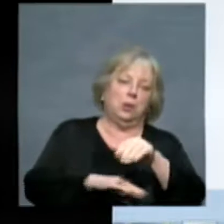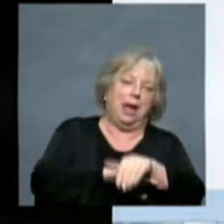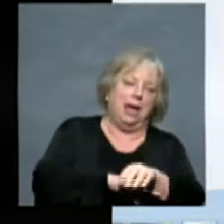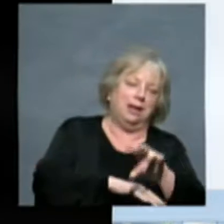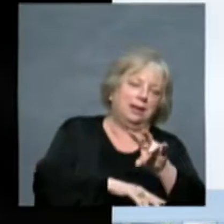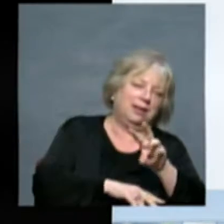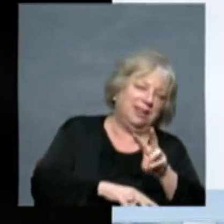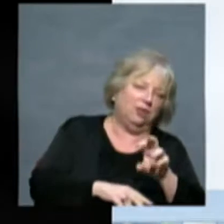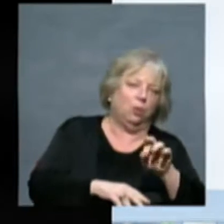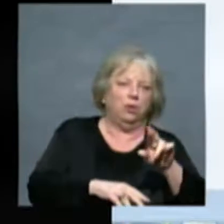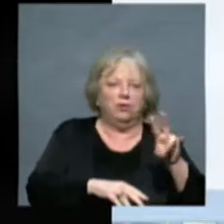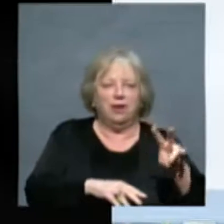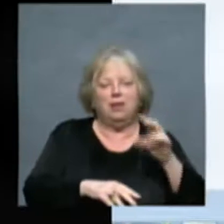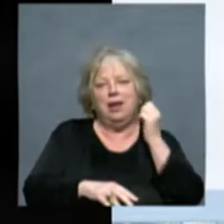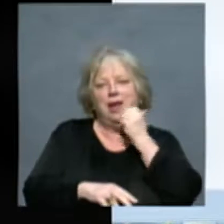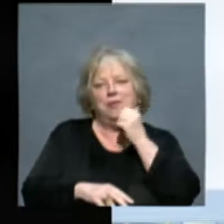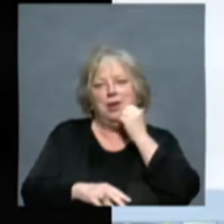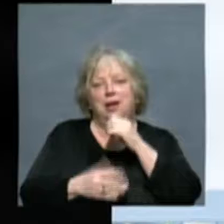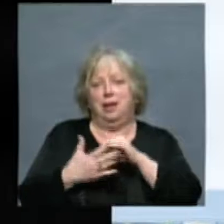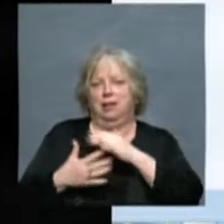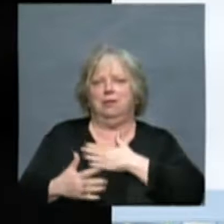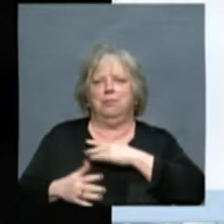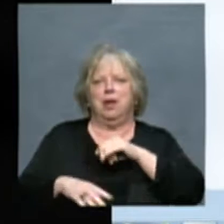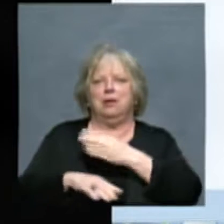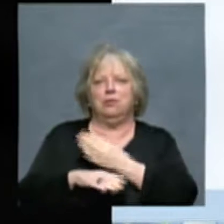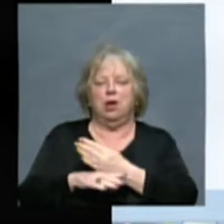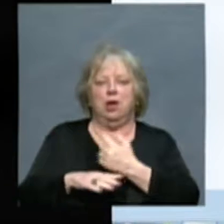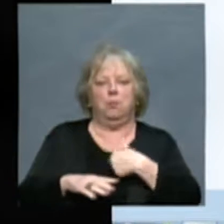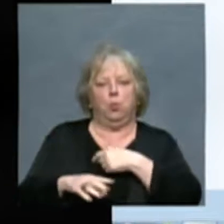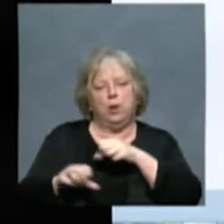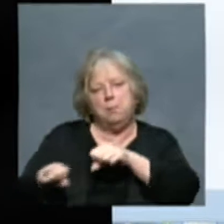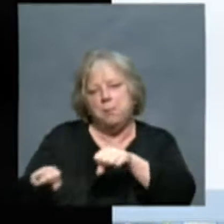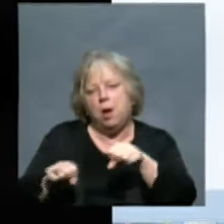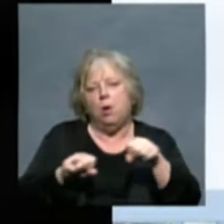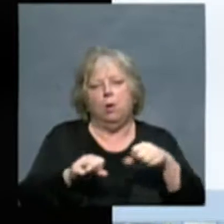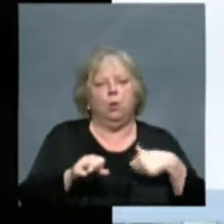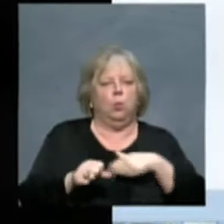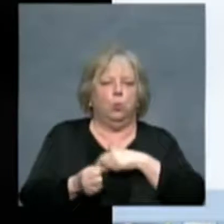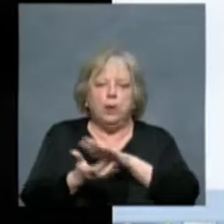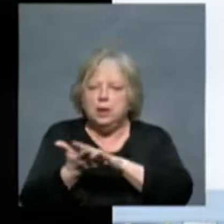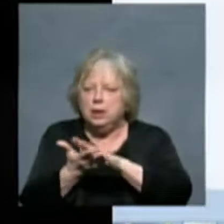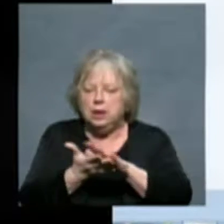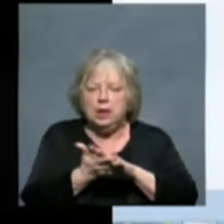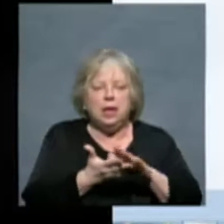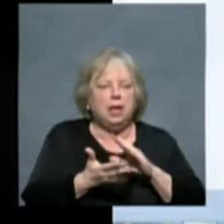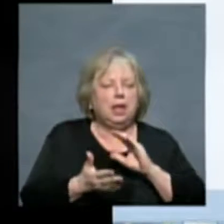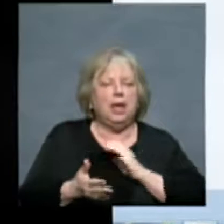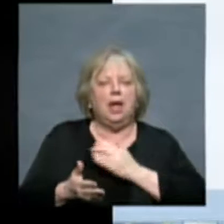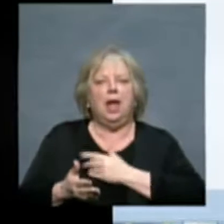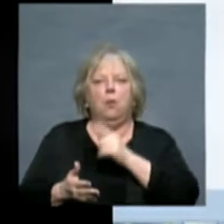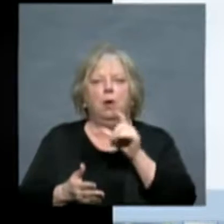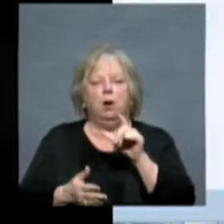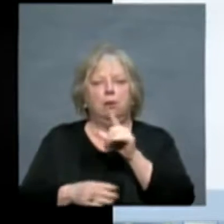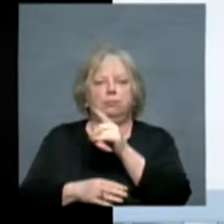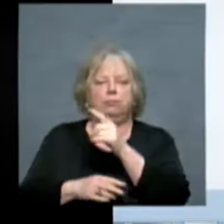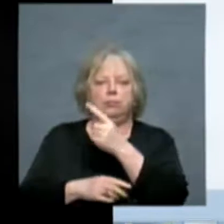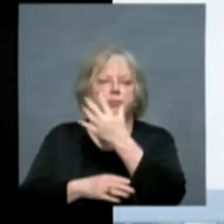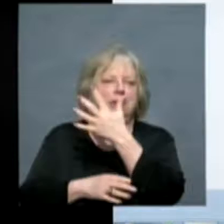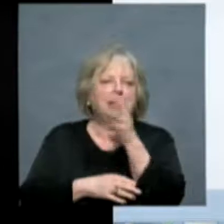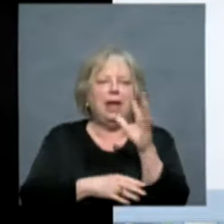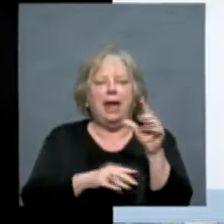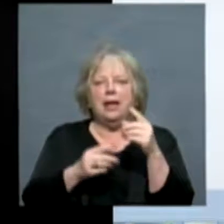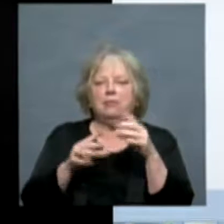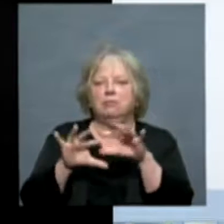there every day. That is my job. We mow, we clean up. Our landscaping is far above anything that's